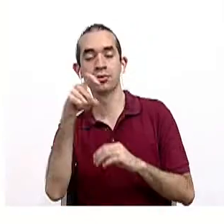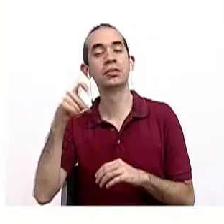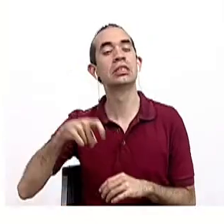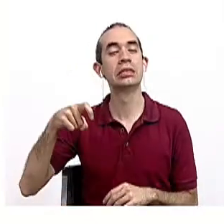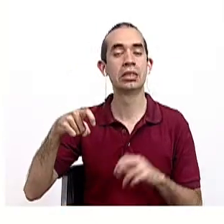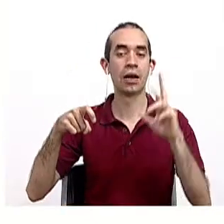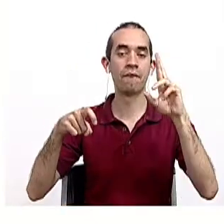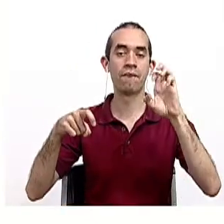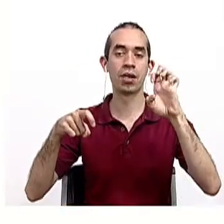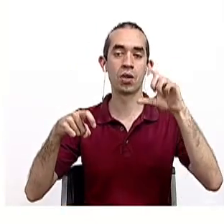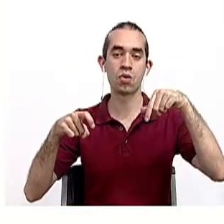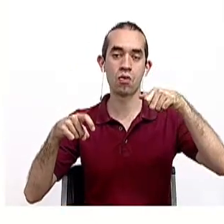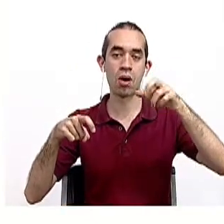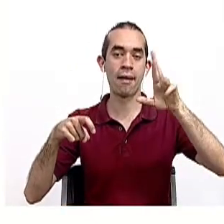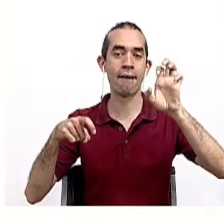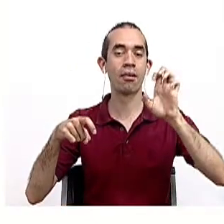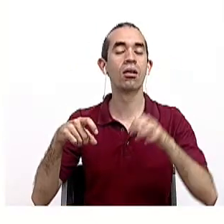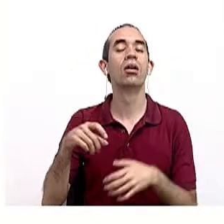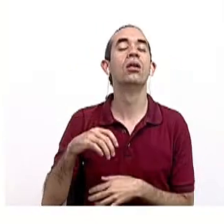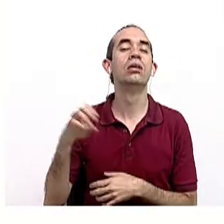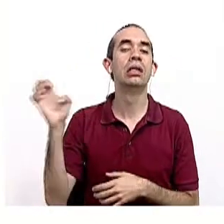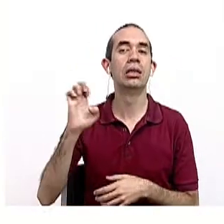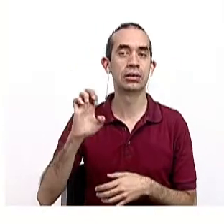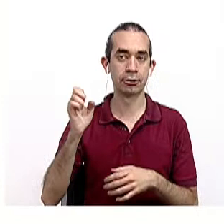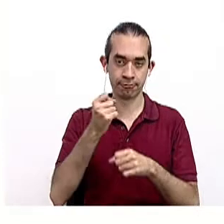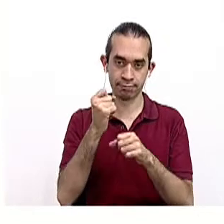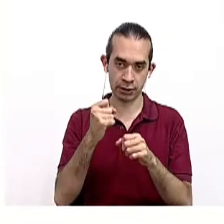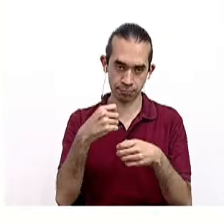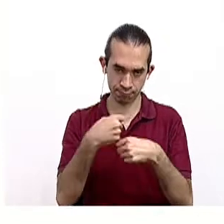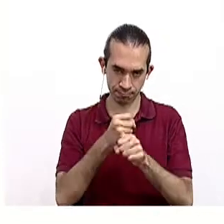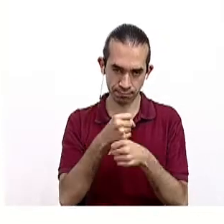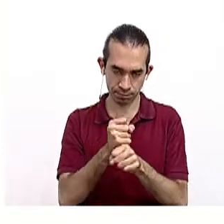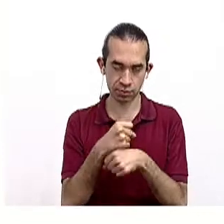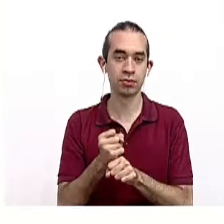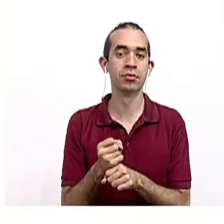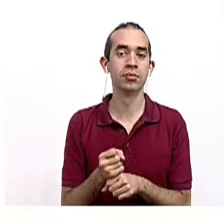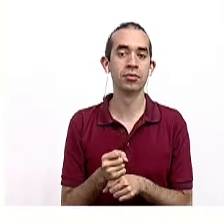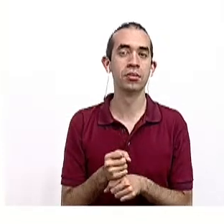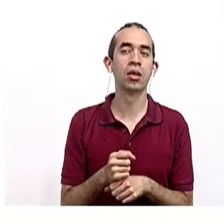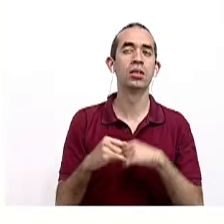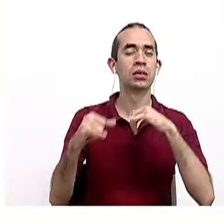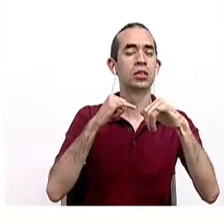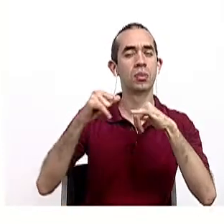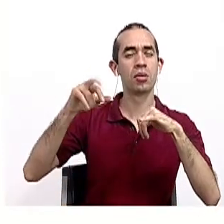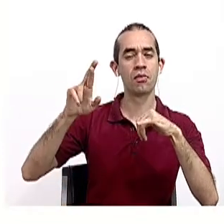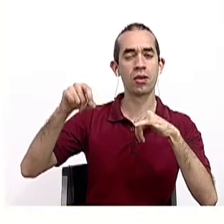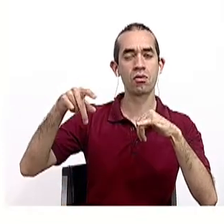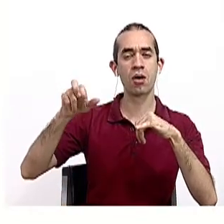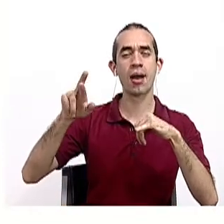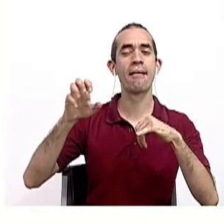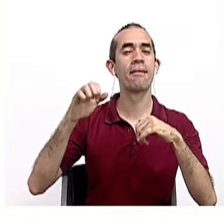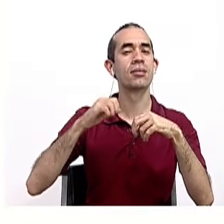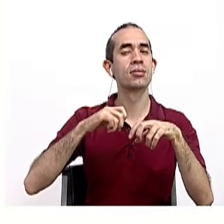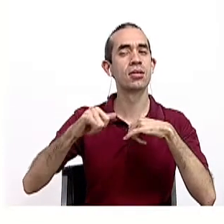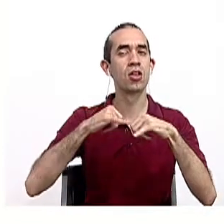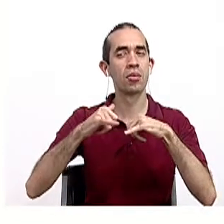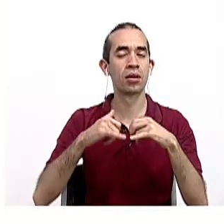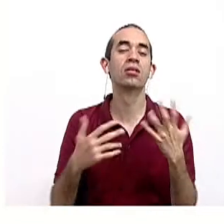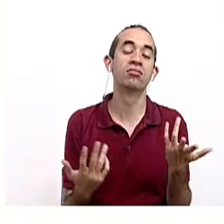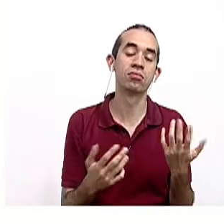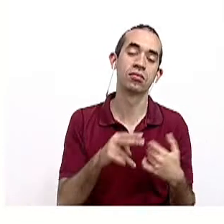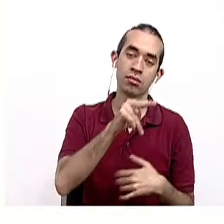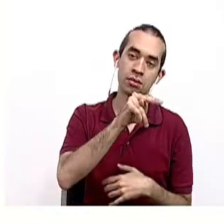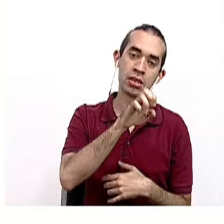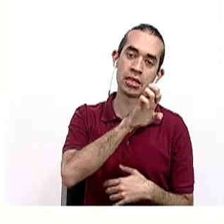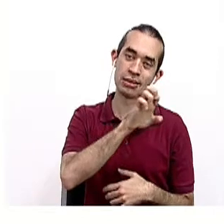to operate. Can you think of a word that means required, a synonym for require? Yes, the synonym